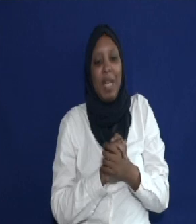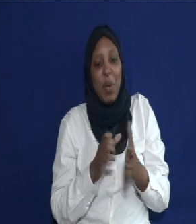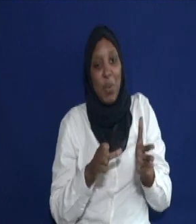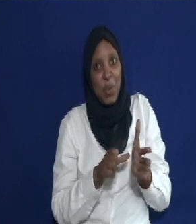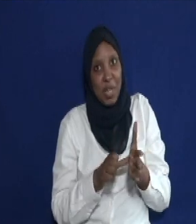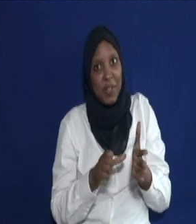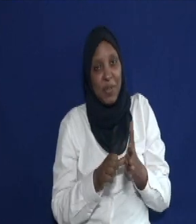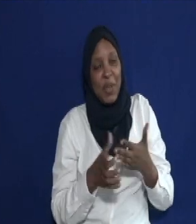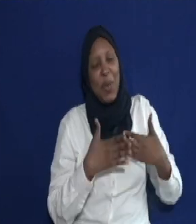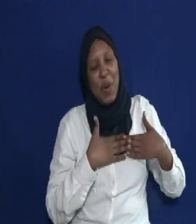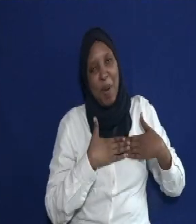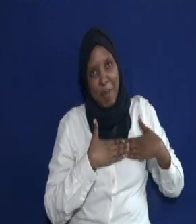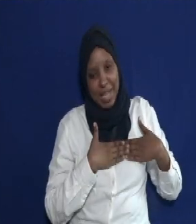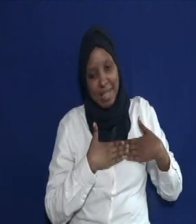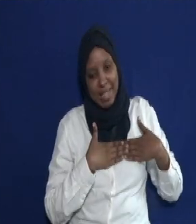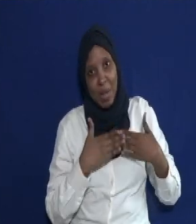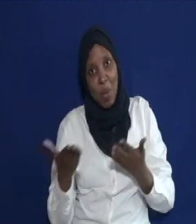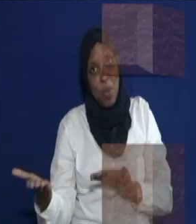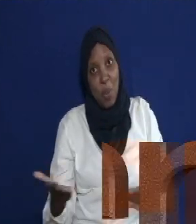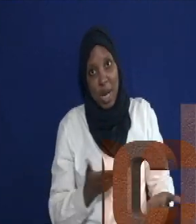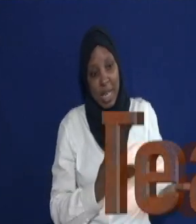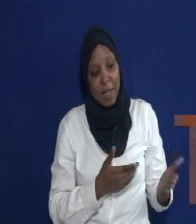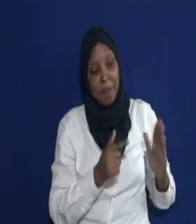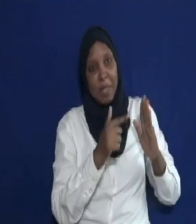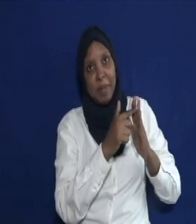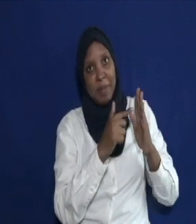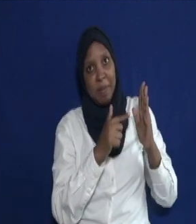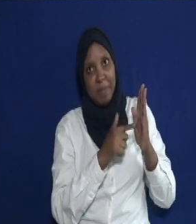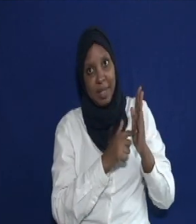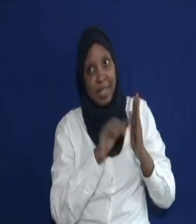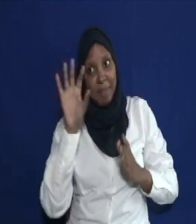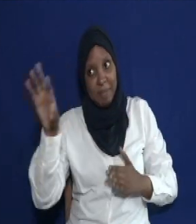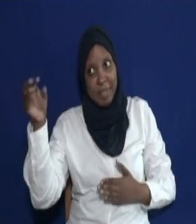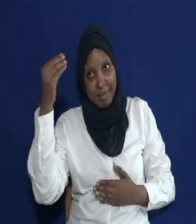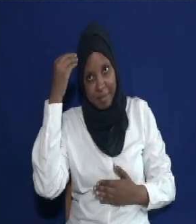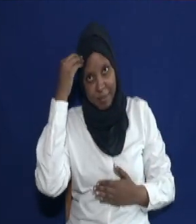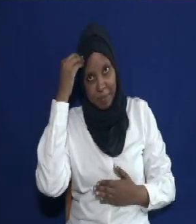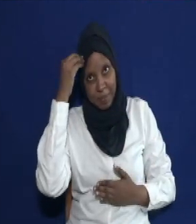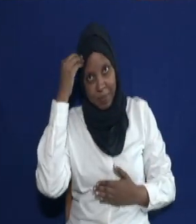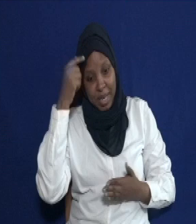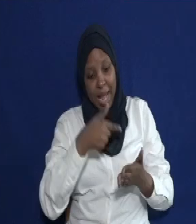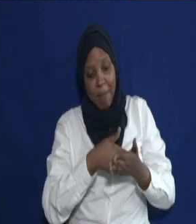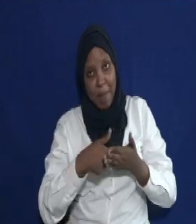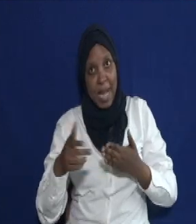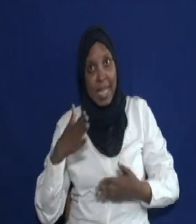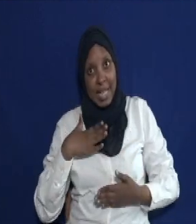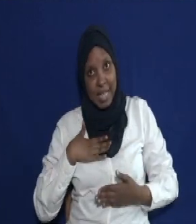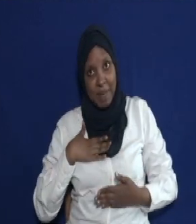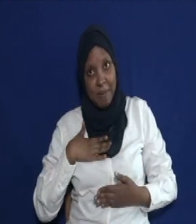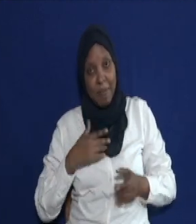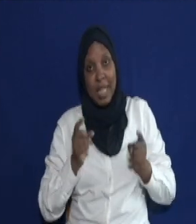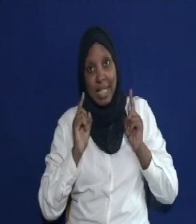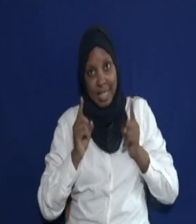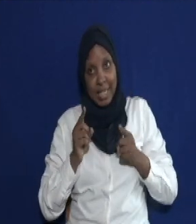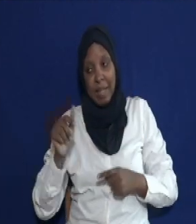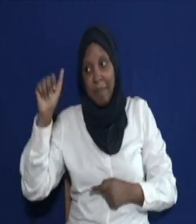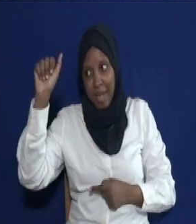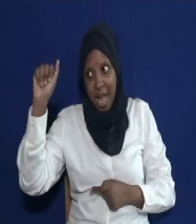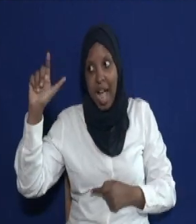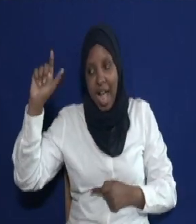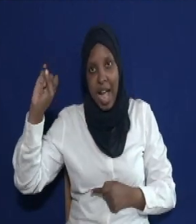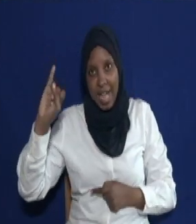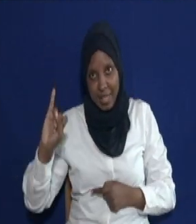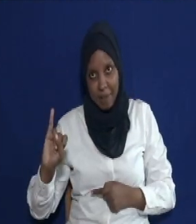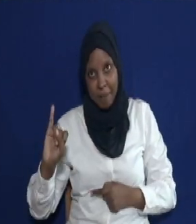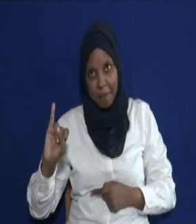My dear pupil, welcome to our mathematics lesson. My name is Teacher Ali. My dear pupil, in our previous